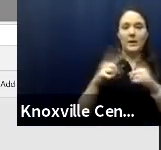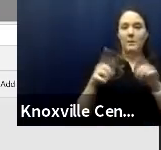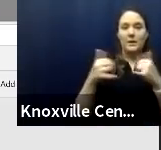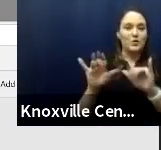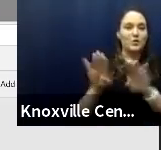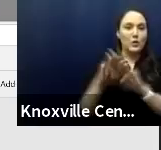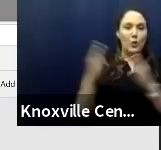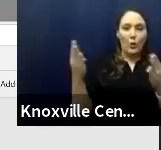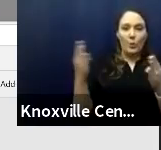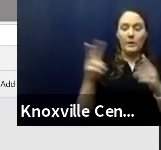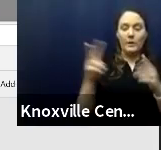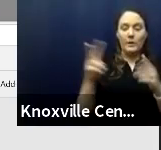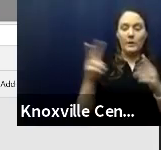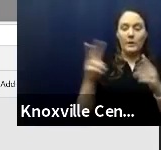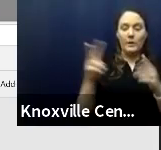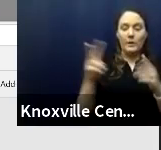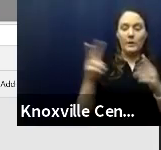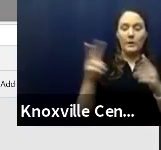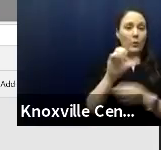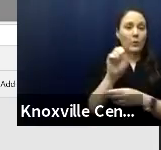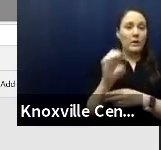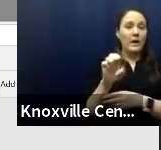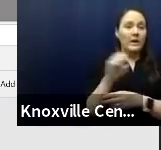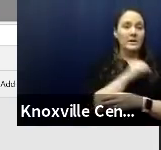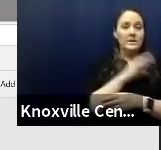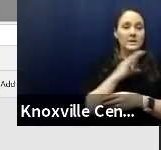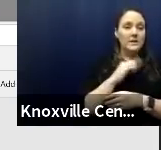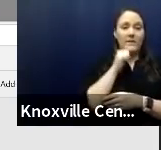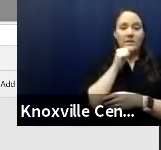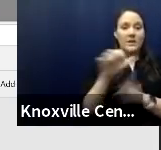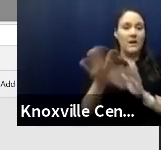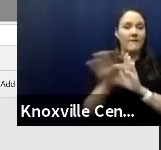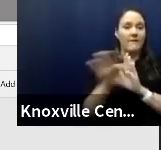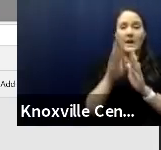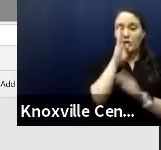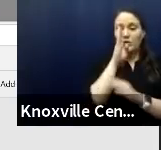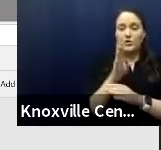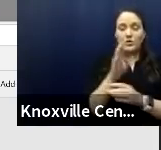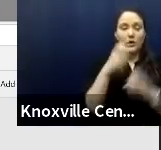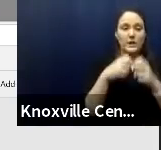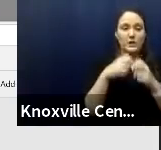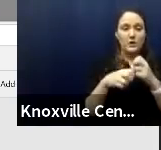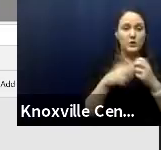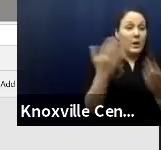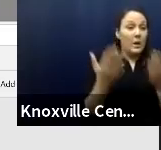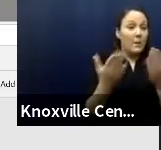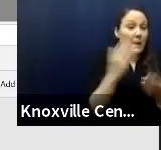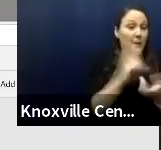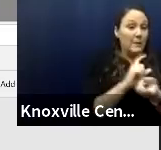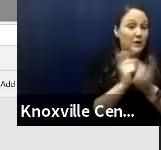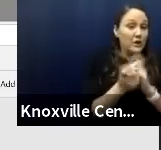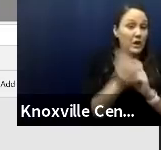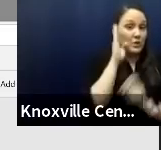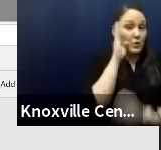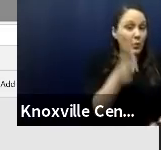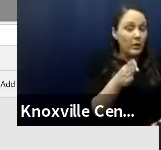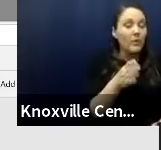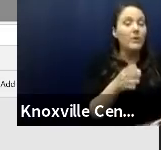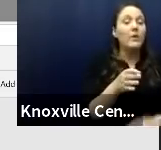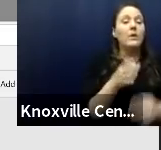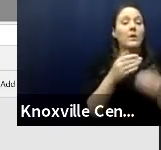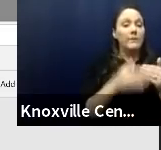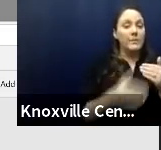case, staff has not found direct issues with this, and we may have to change something going forward if things